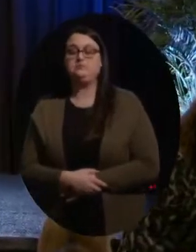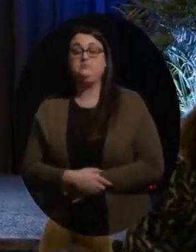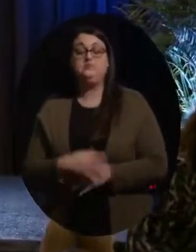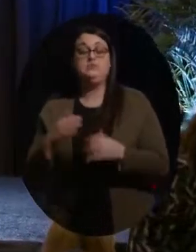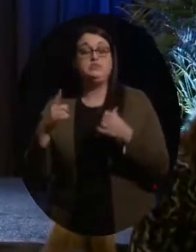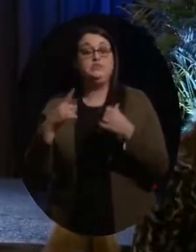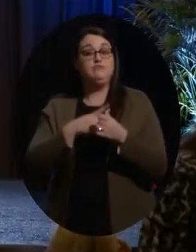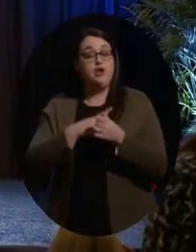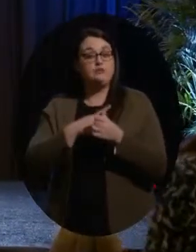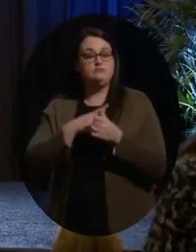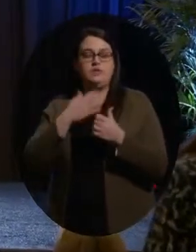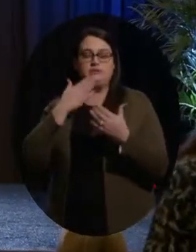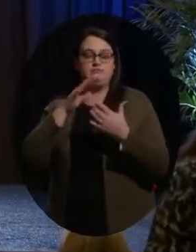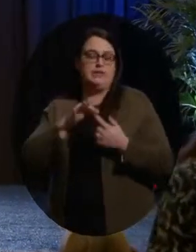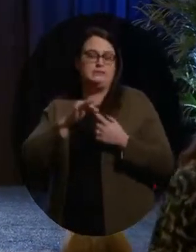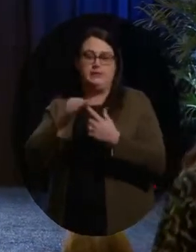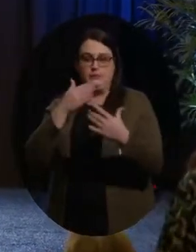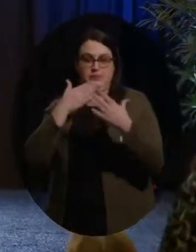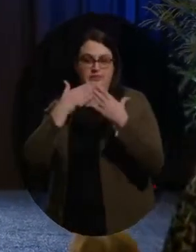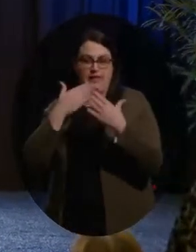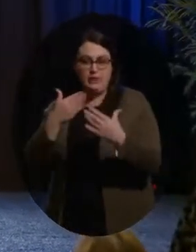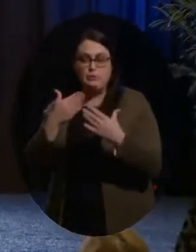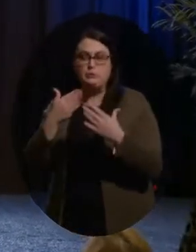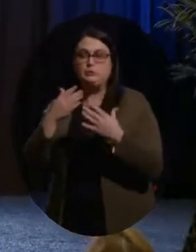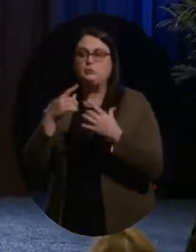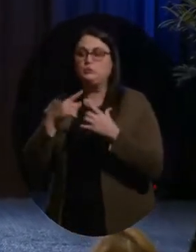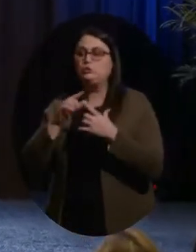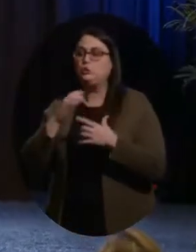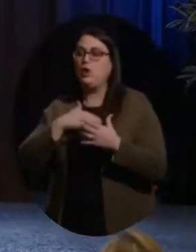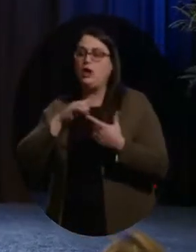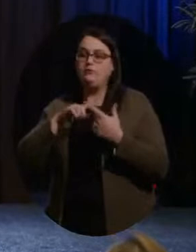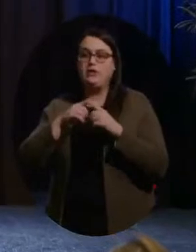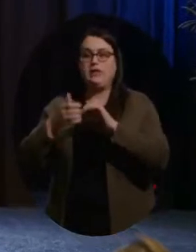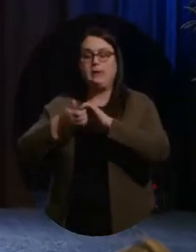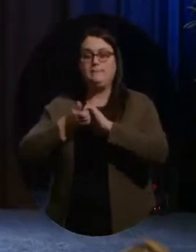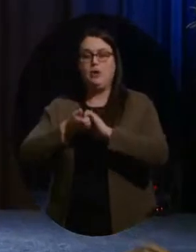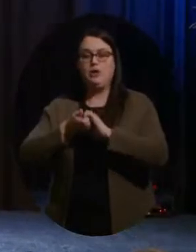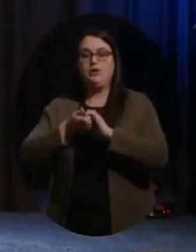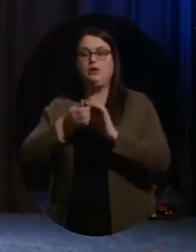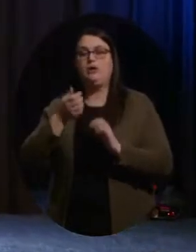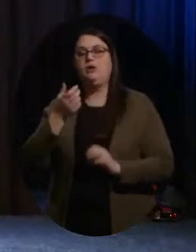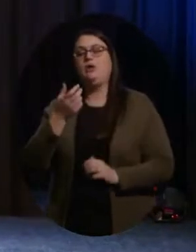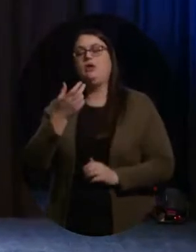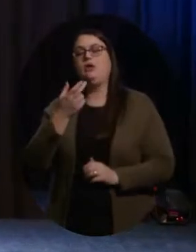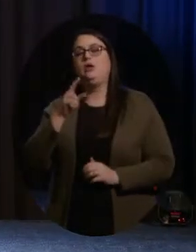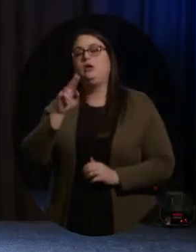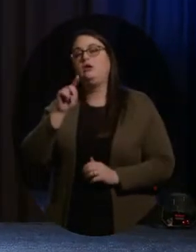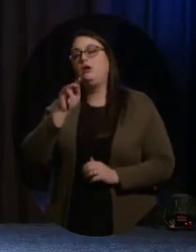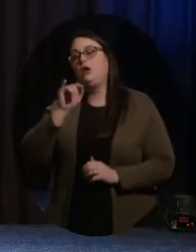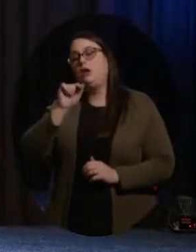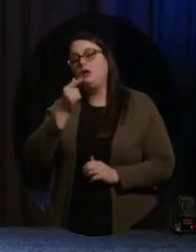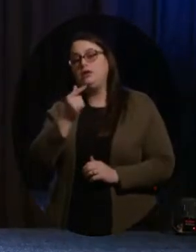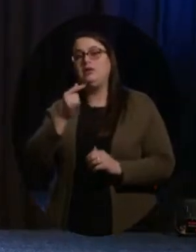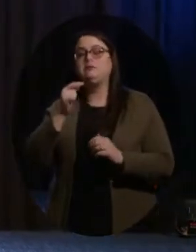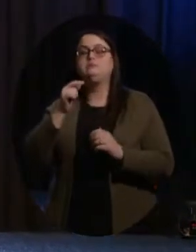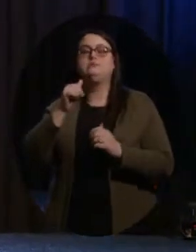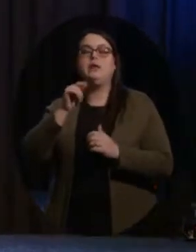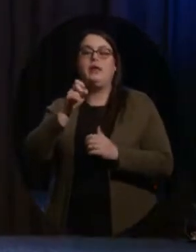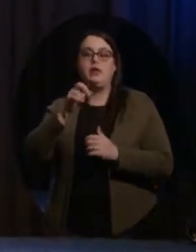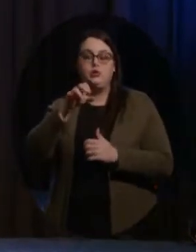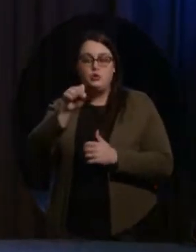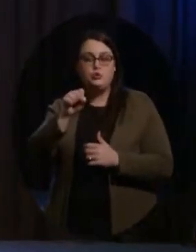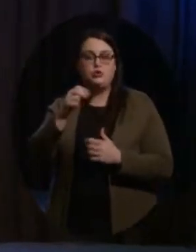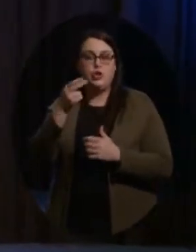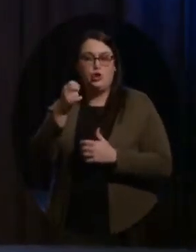First, I want to say a very special thank you to our friends and partners at Hunt & Andrews Kurth who sponsored tonight's reception. If we could join me in a